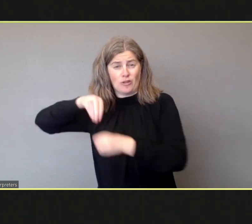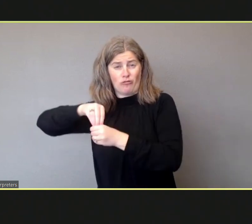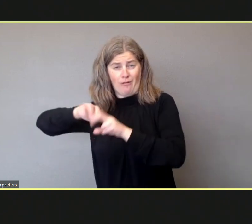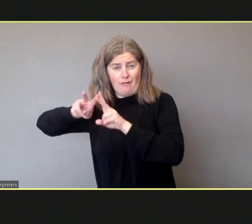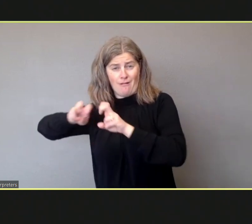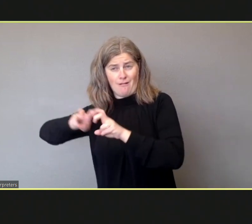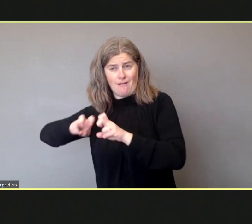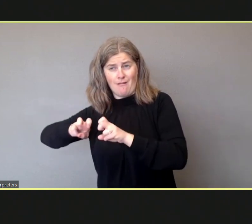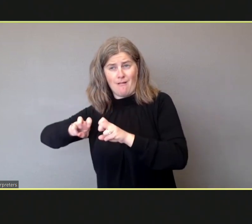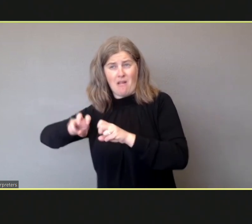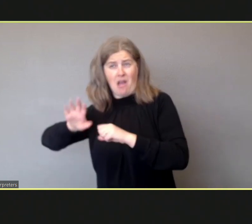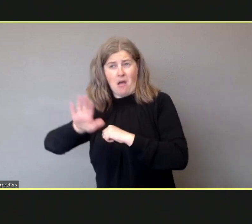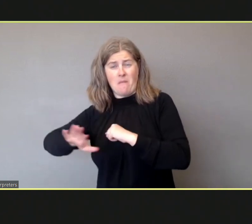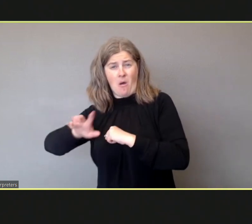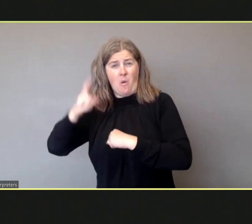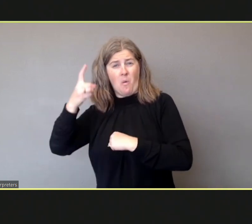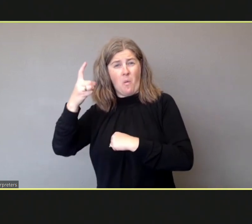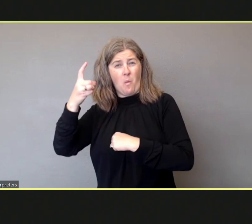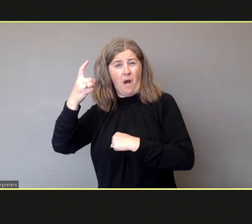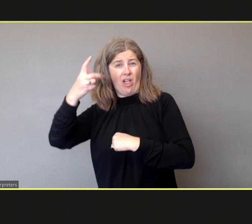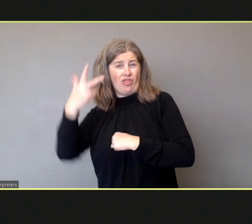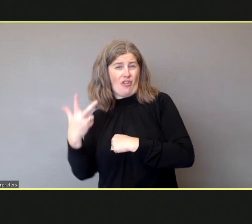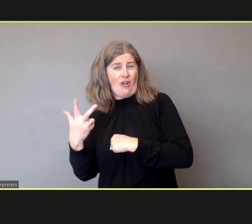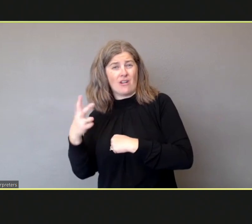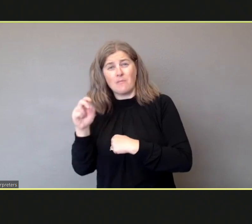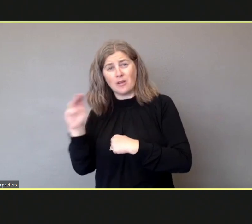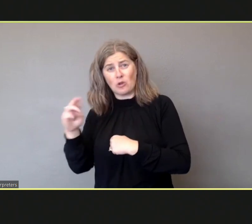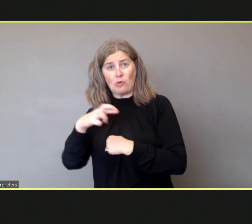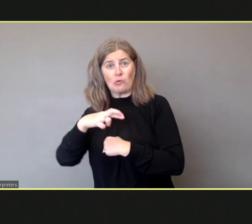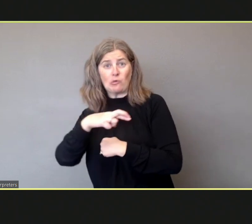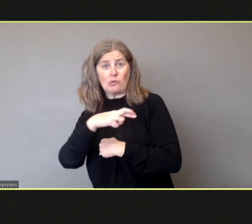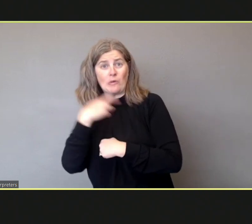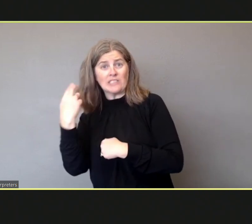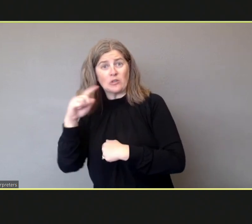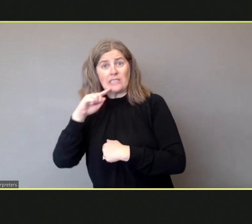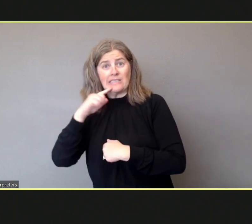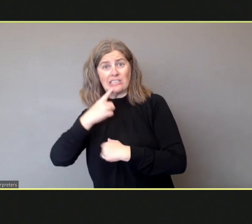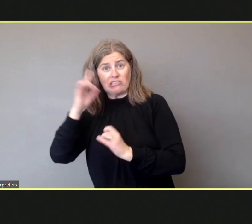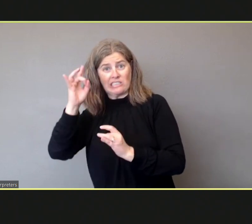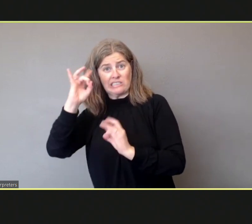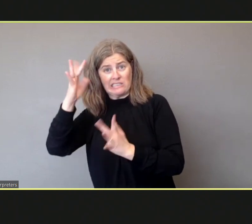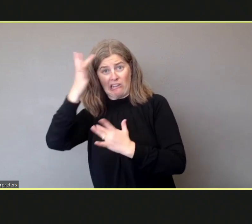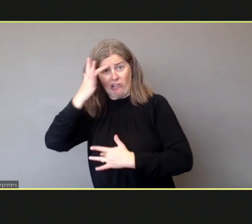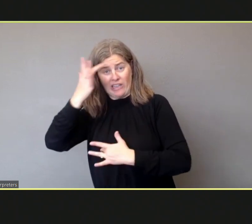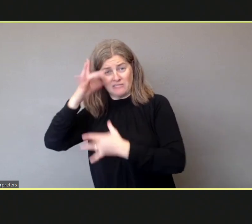up to a third of New Mexicans are at risk of serious illness to COVID-19.